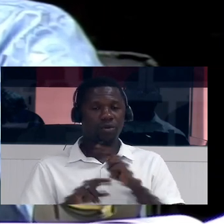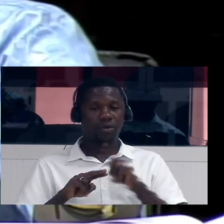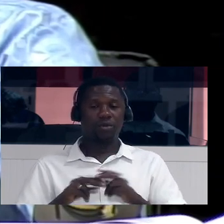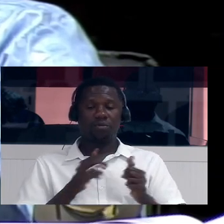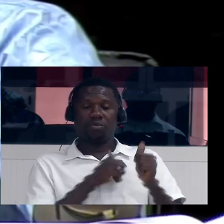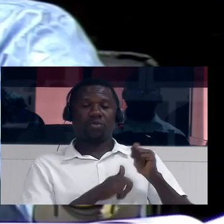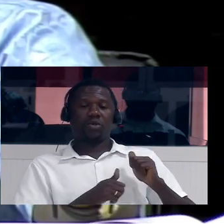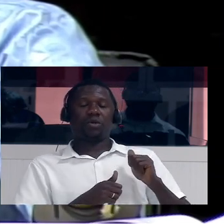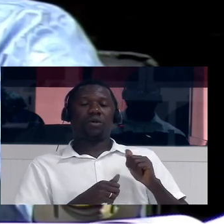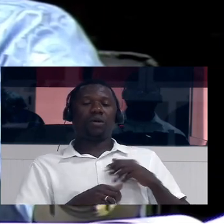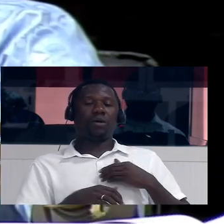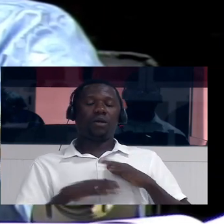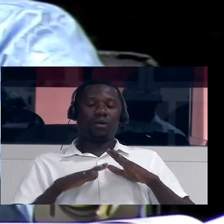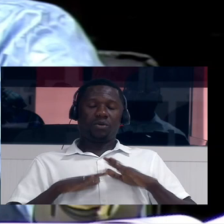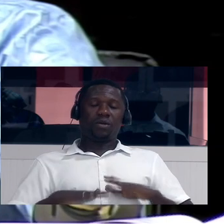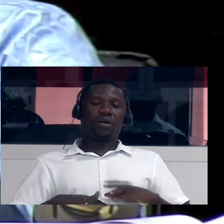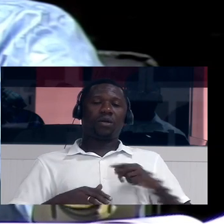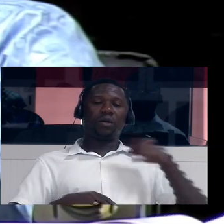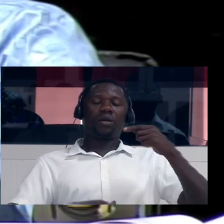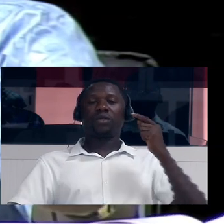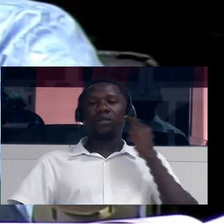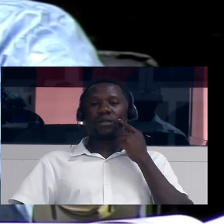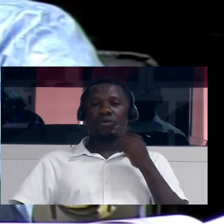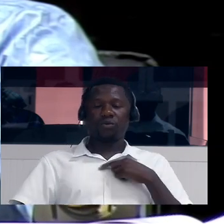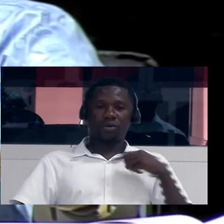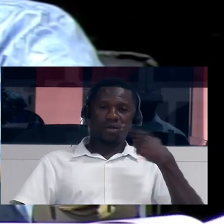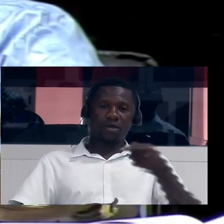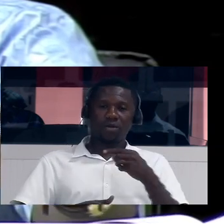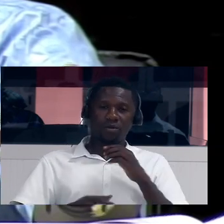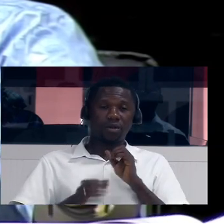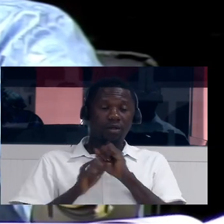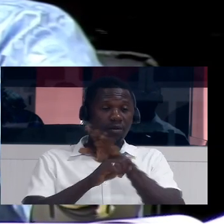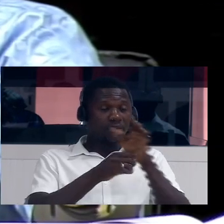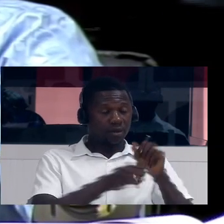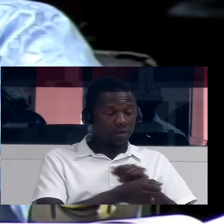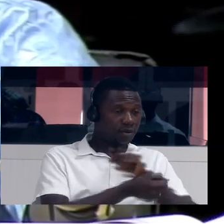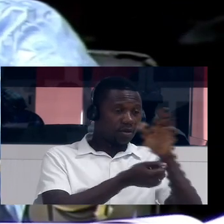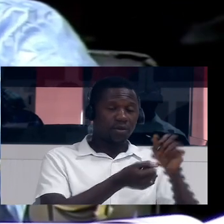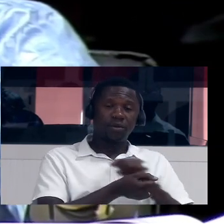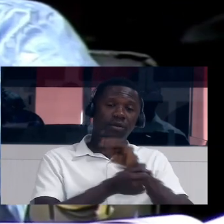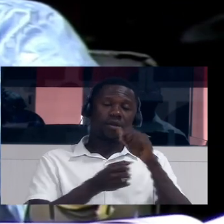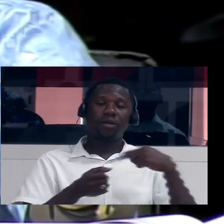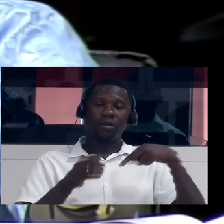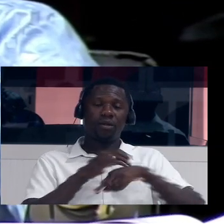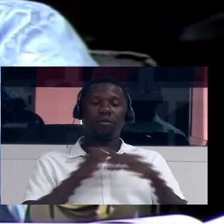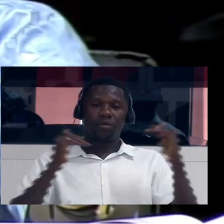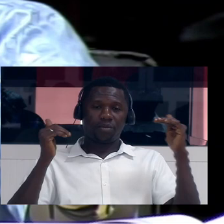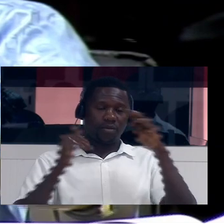back, and that the following day we will embark on a sensitization seminar in